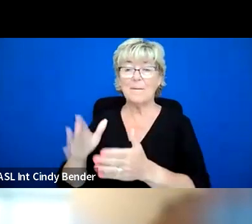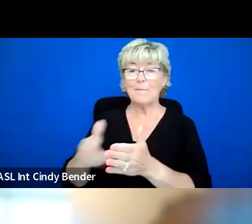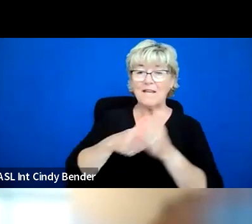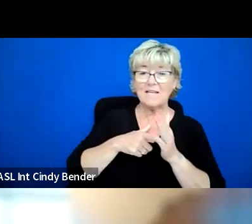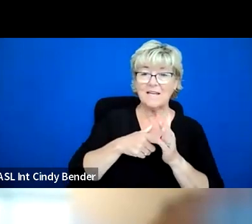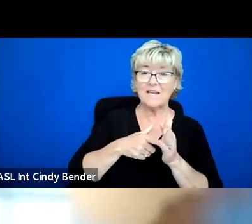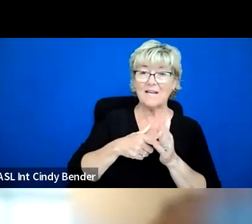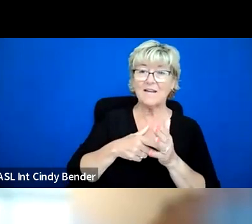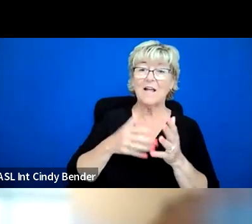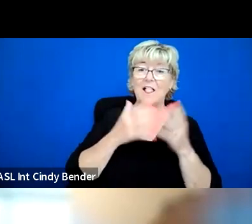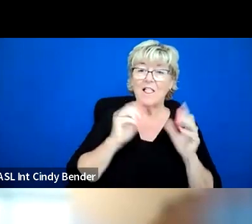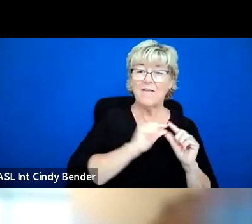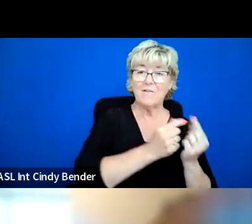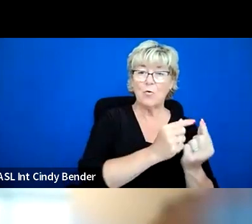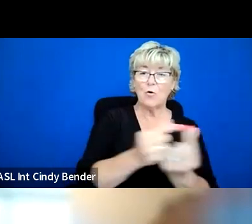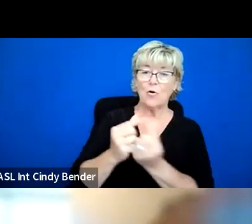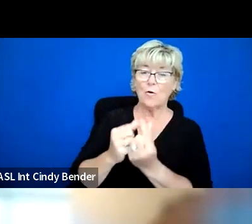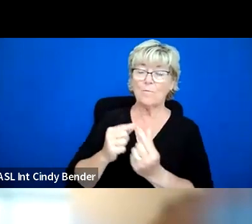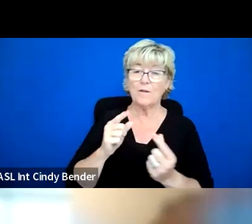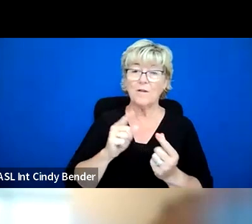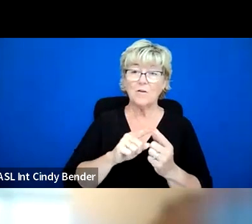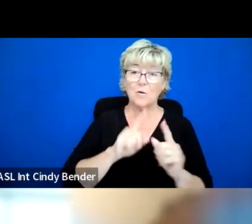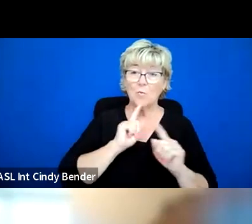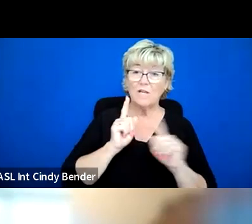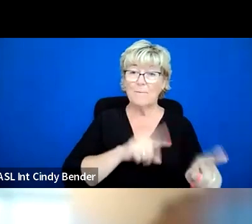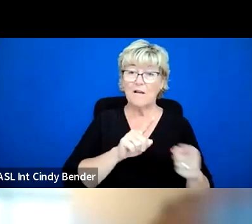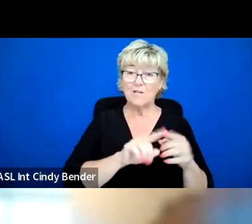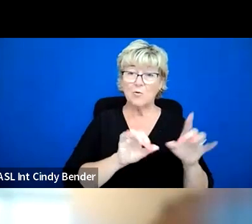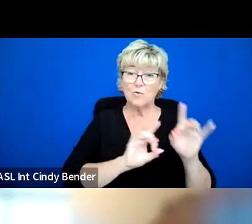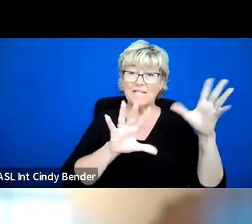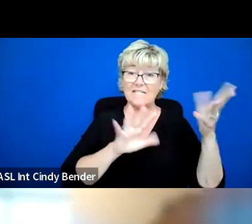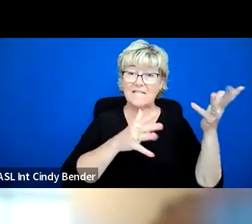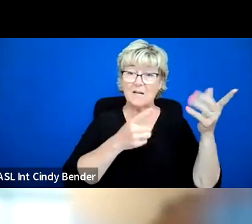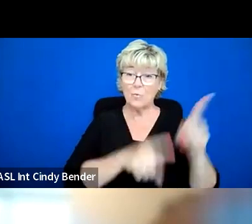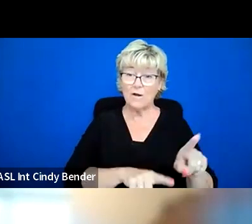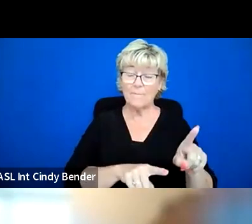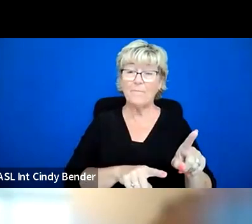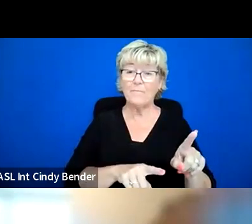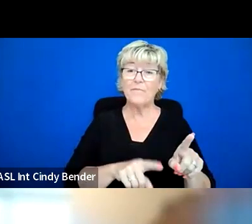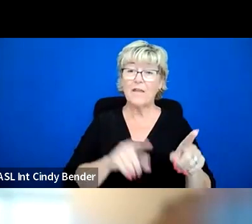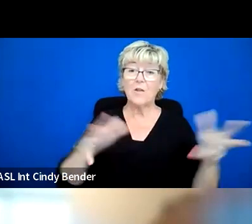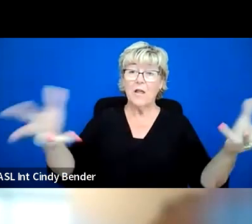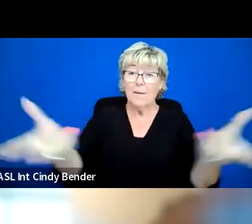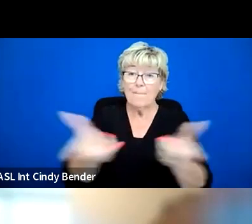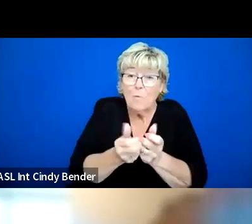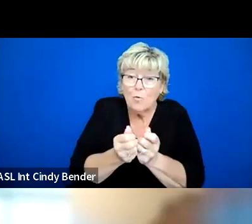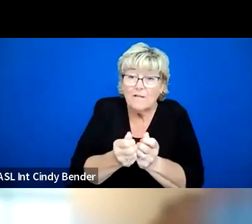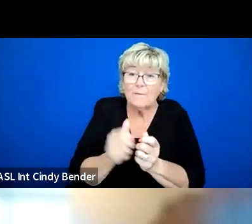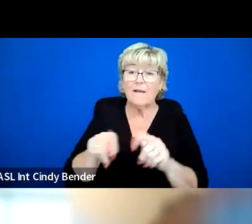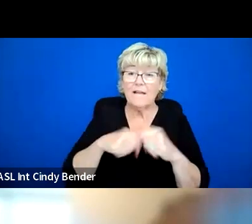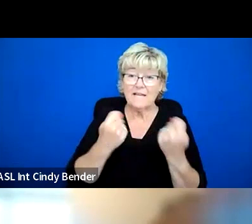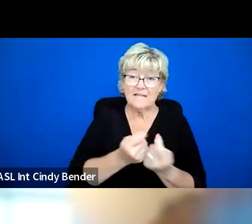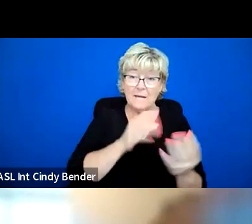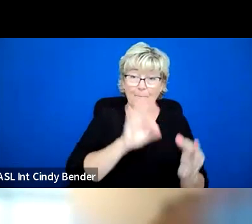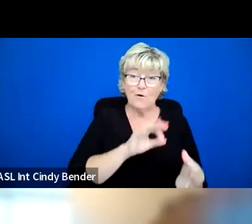a lot of groups to respond to a disaster. And so the quicker you can pull that team together in some form